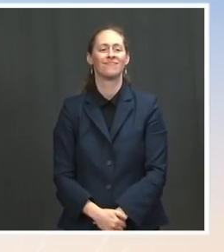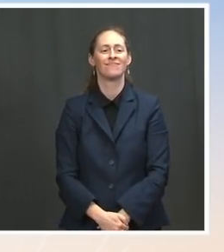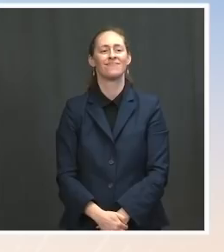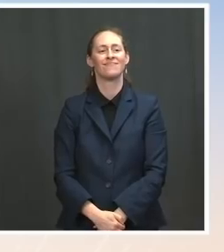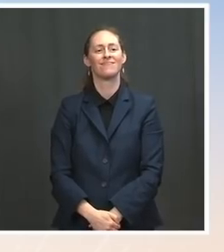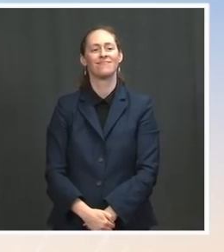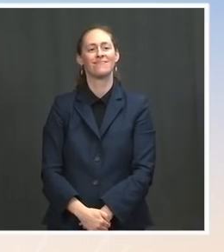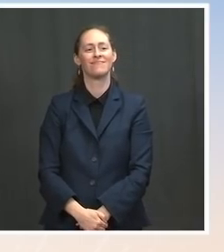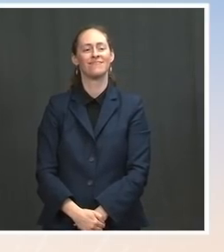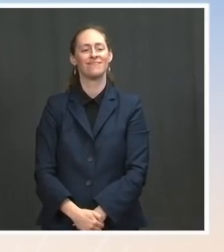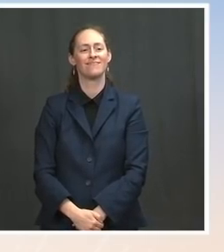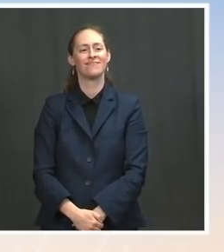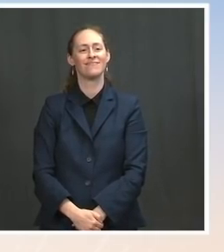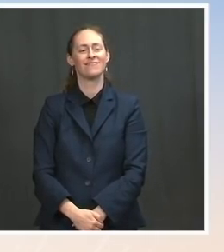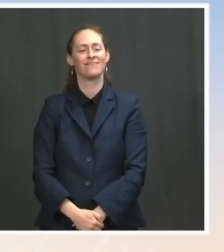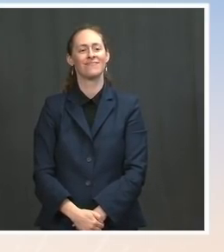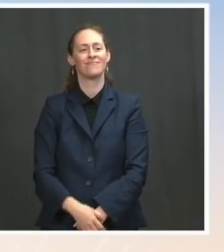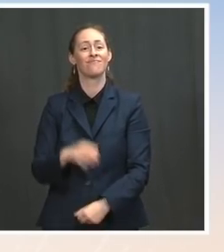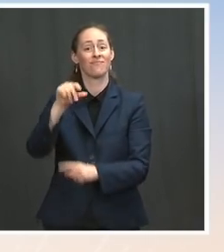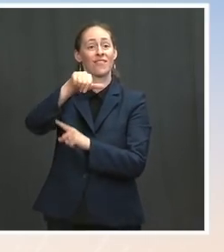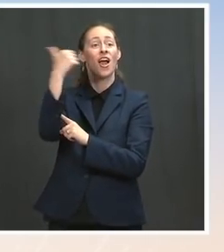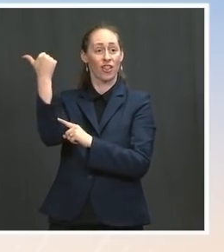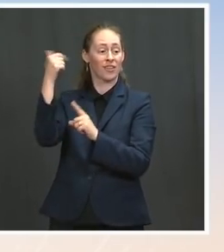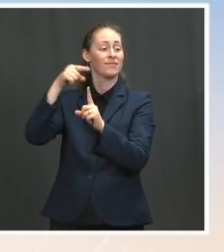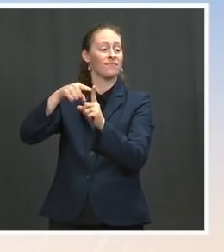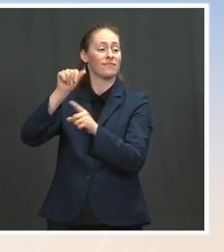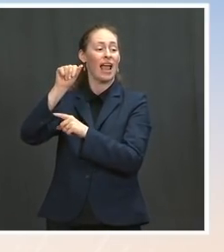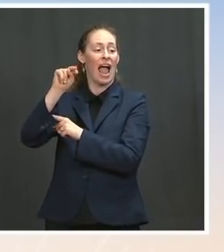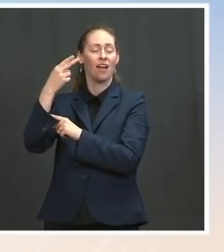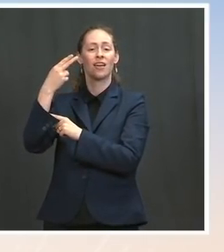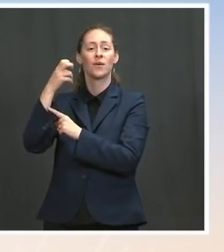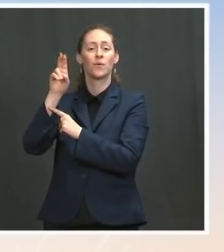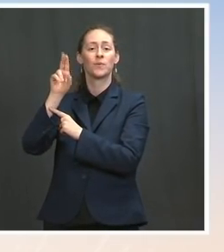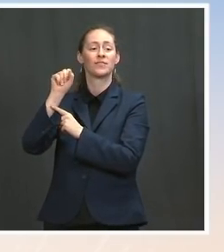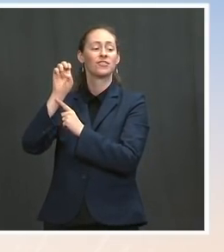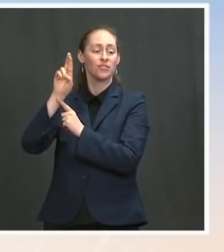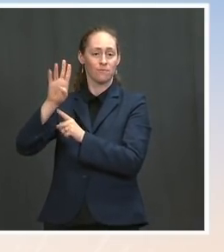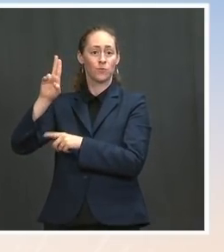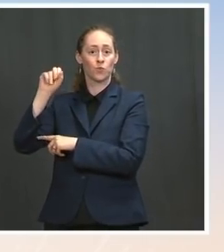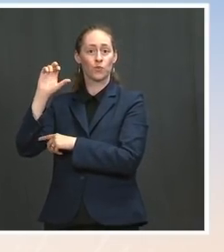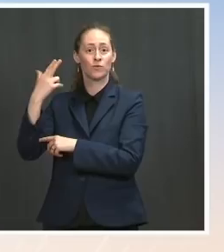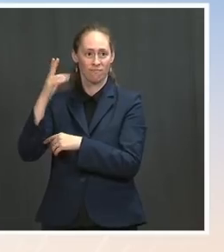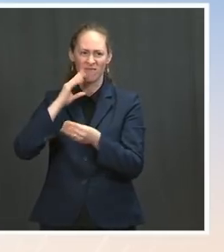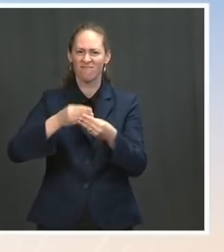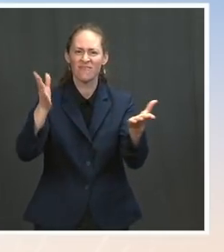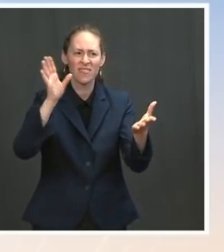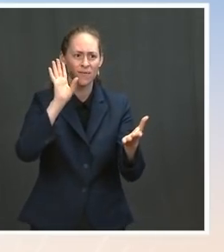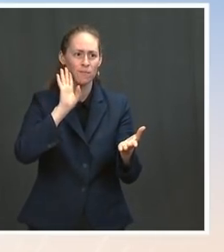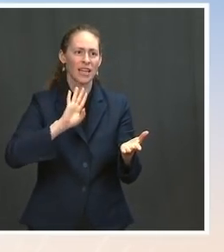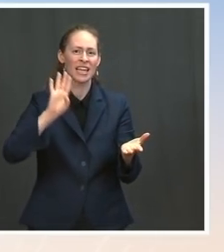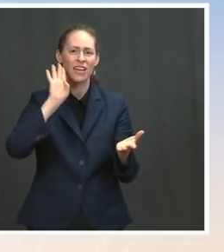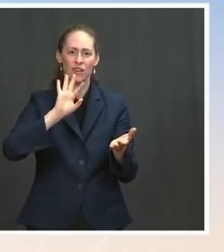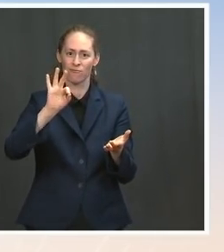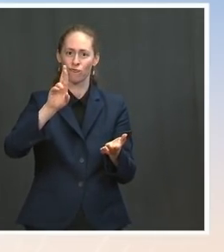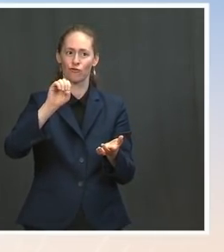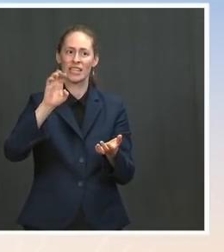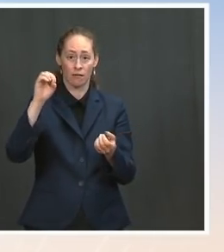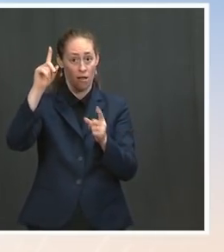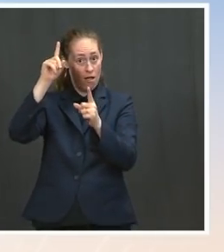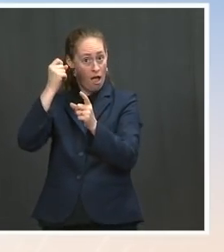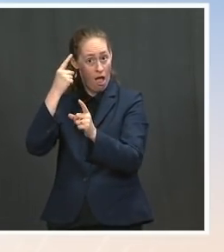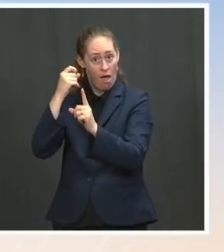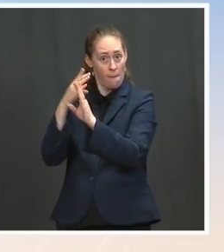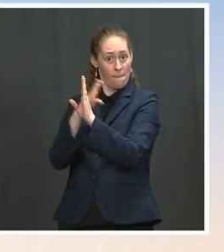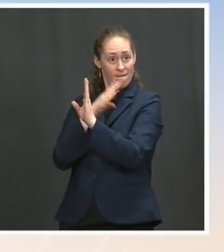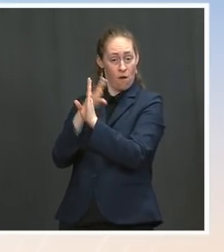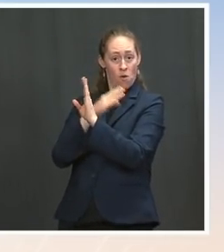stepping up to offer all adults free beer on July 4th, the chance to win $1 million, and free meals for people who get vaccinated at